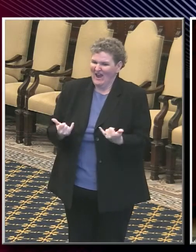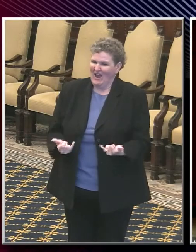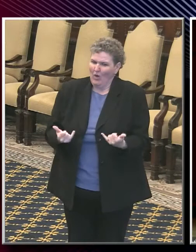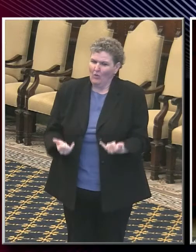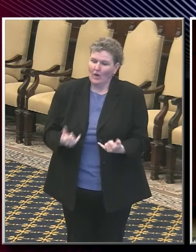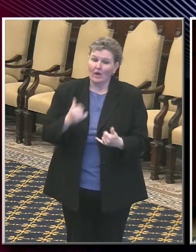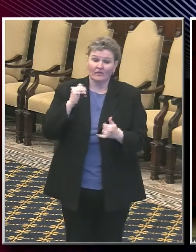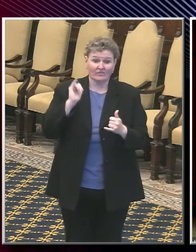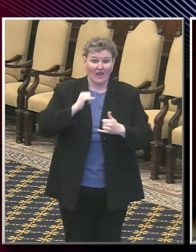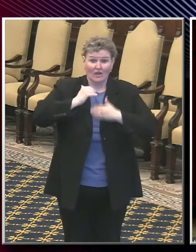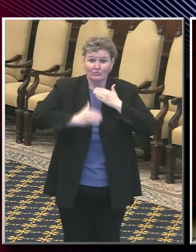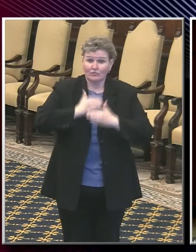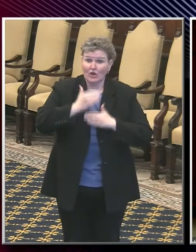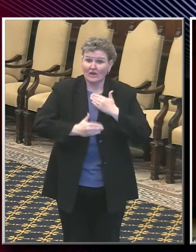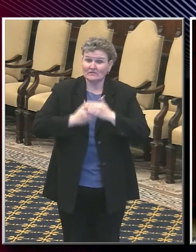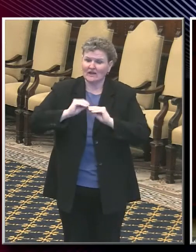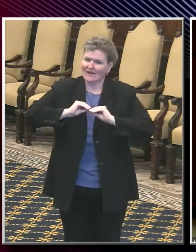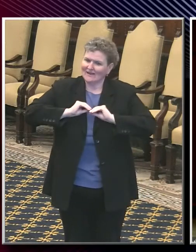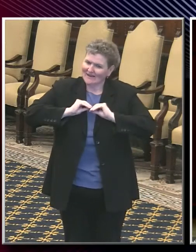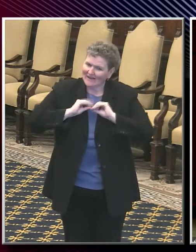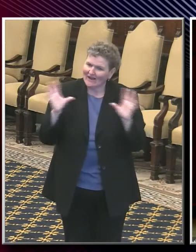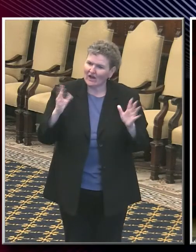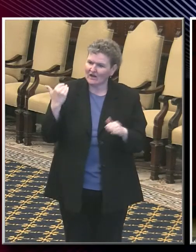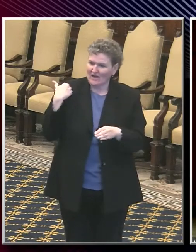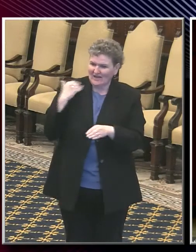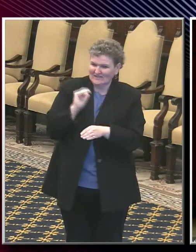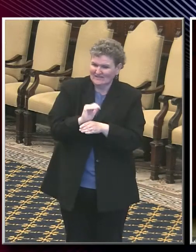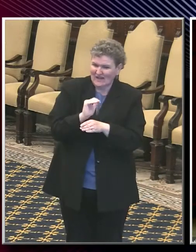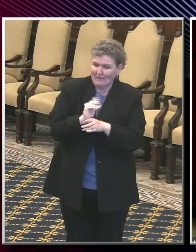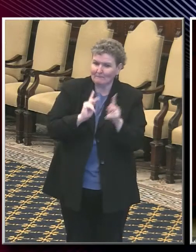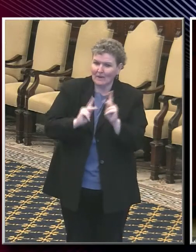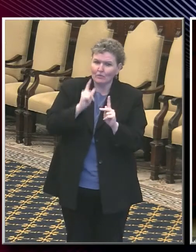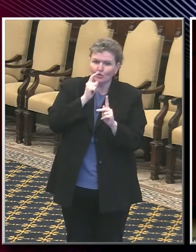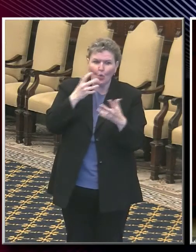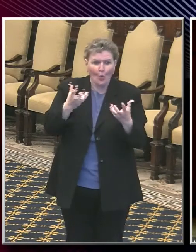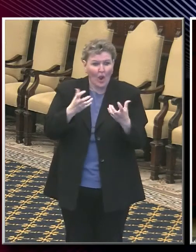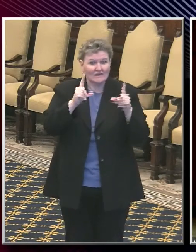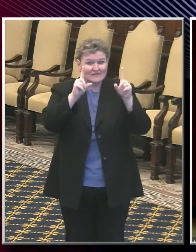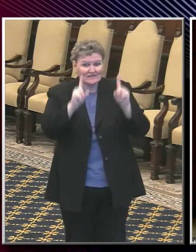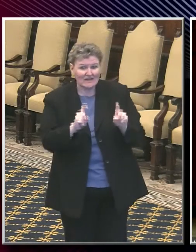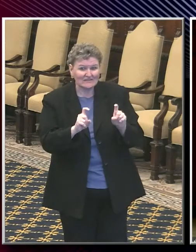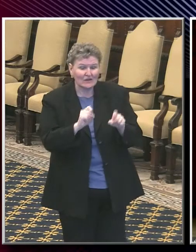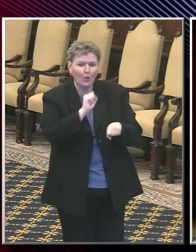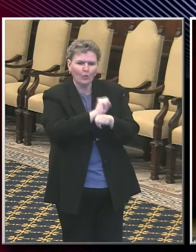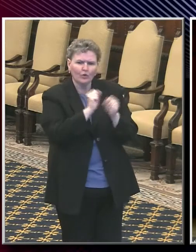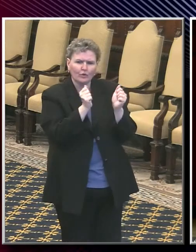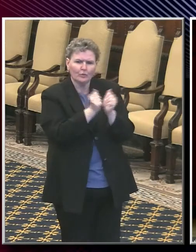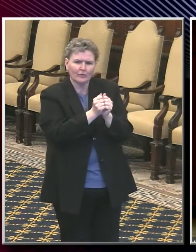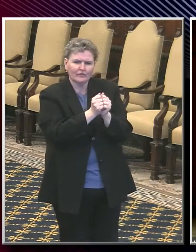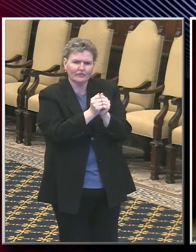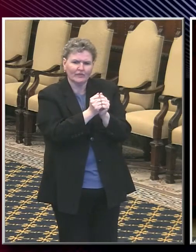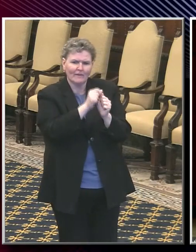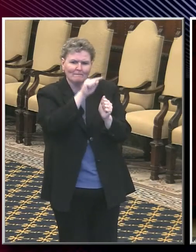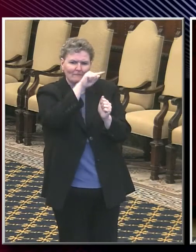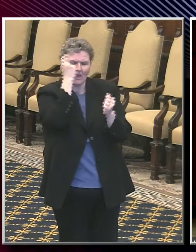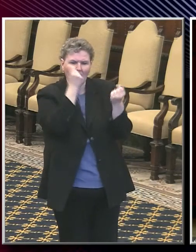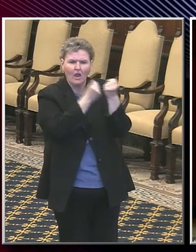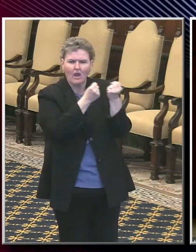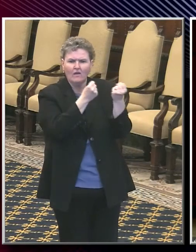job postings right now the Department of Health does for contact tracers. How many people do you want to hire, and what are the skills that you're looking